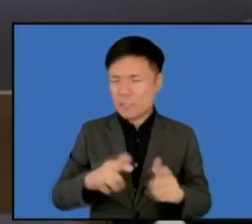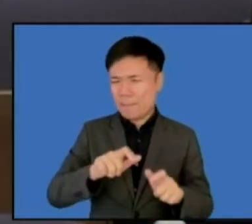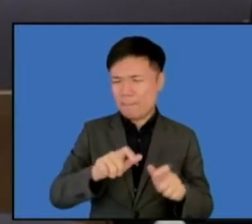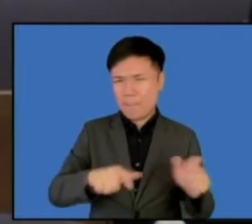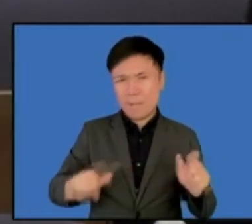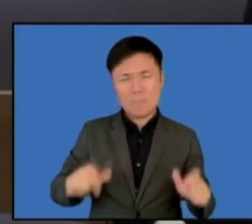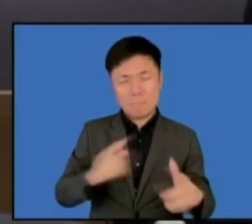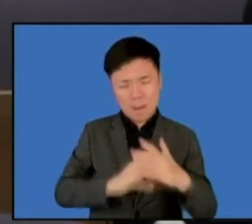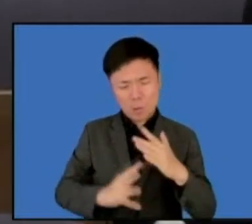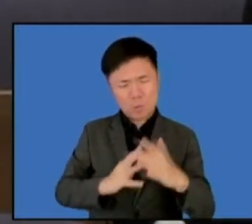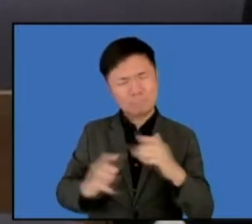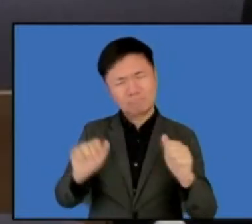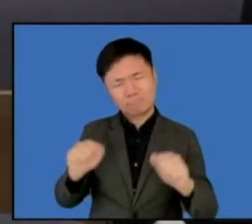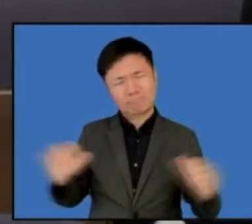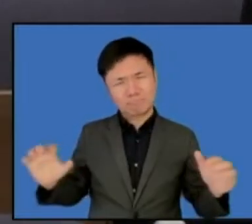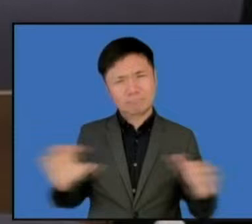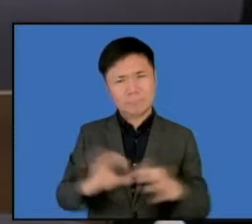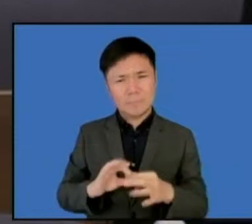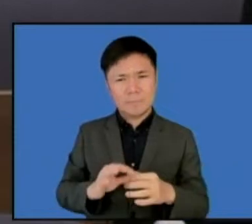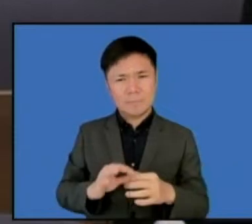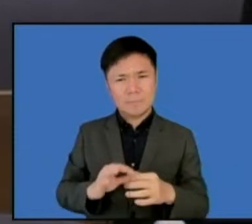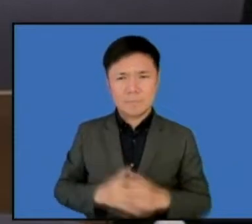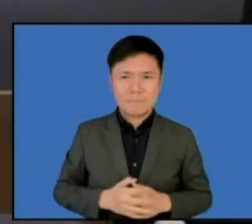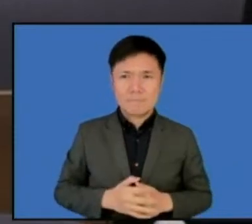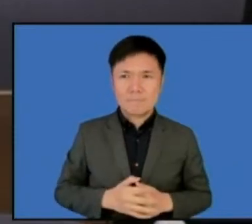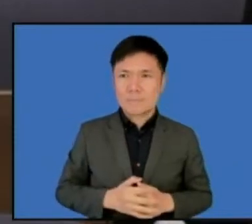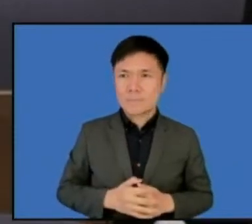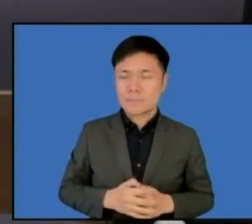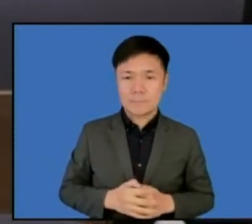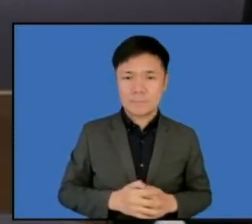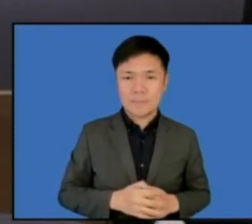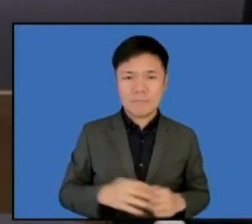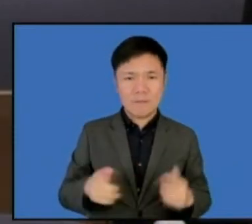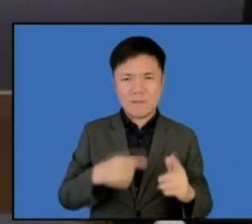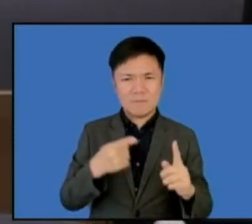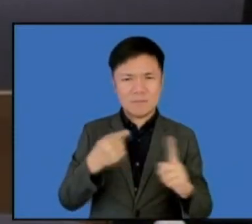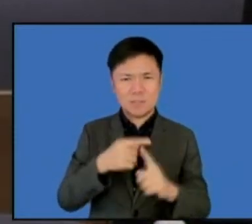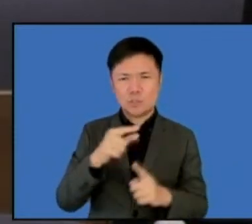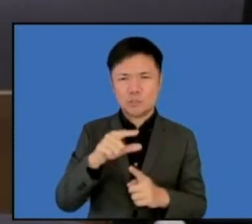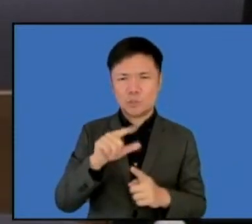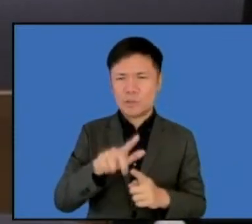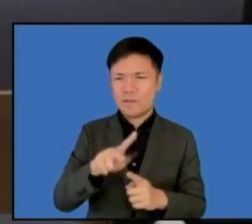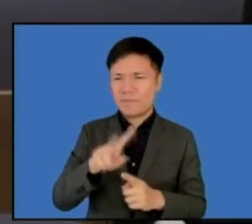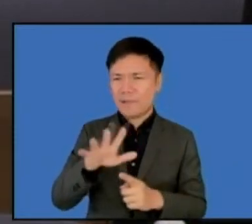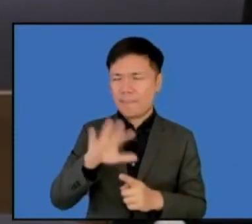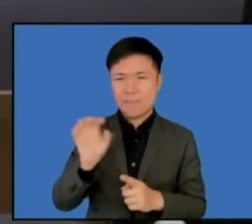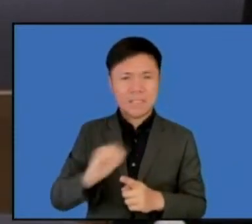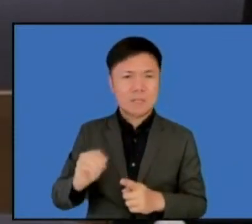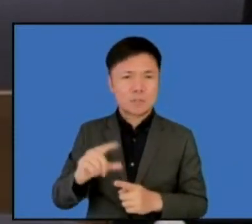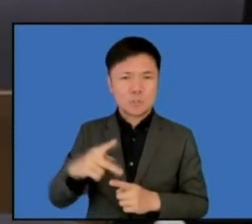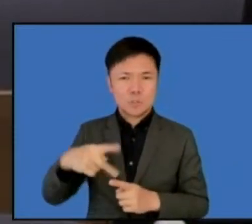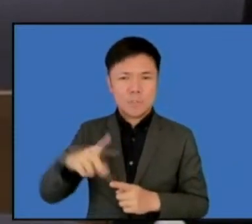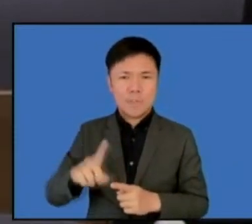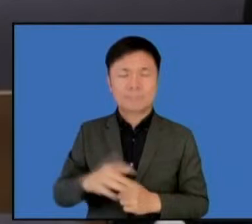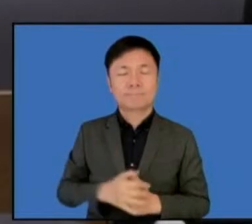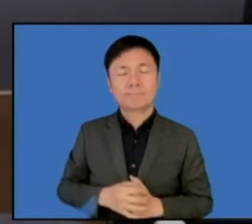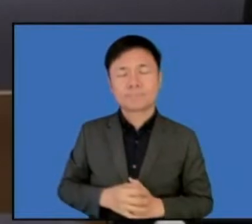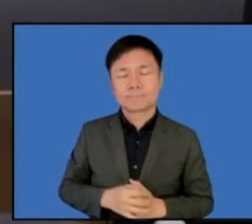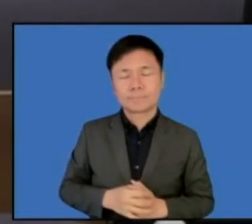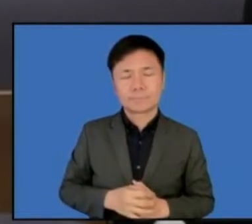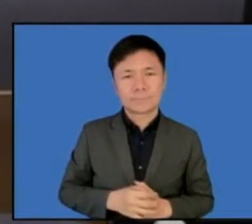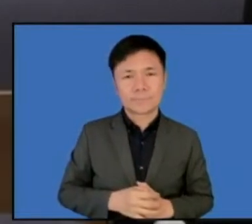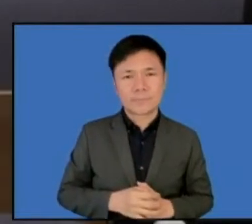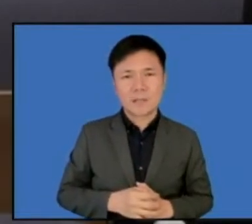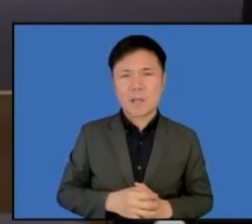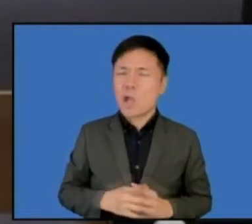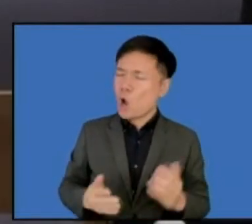almost 25% of GDP is contributed by the remittances sent by the migrant workers, let's look at how those loss and damage